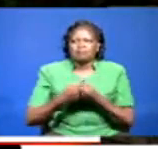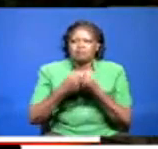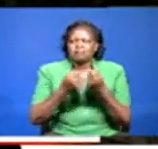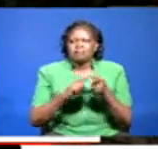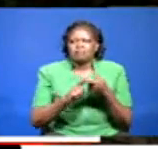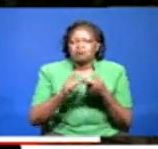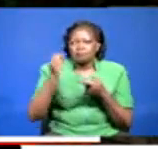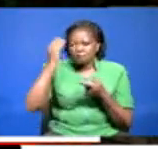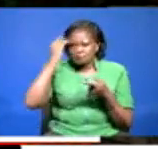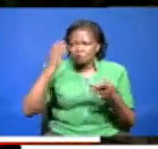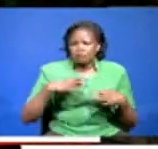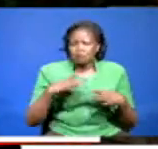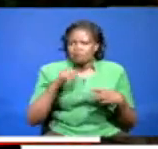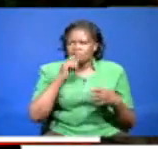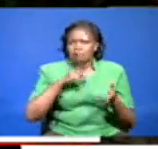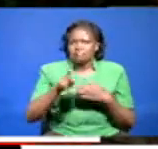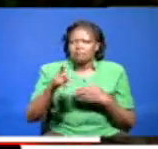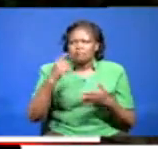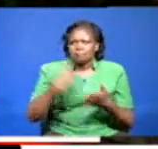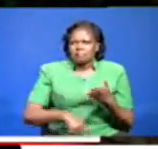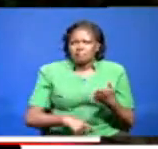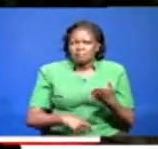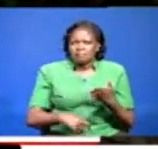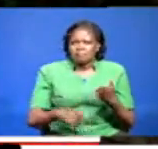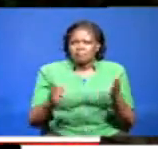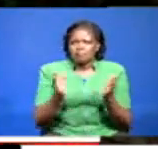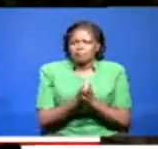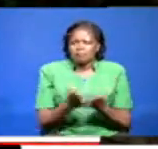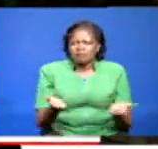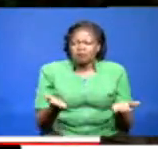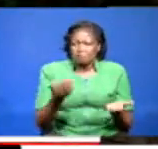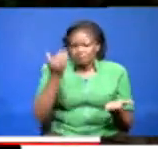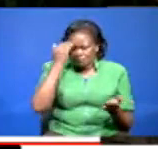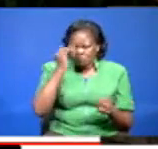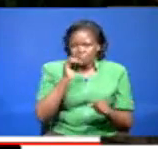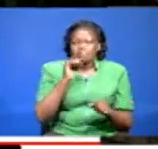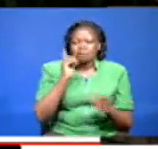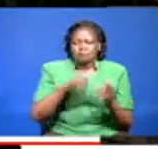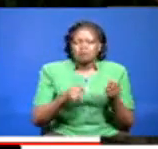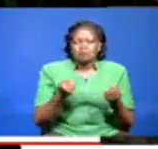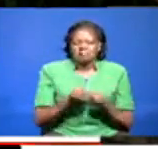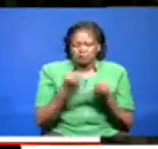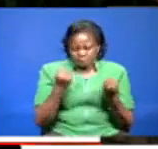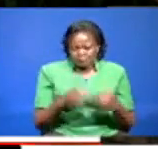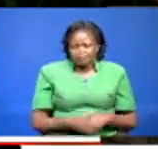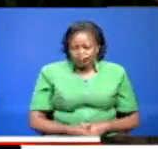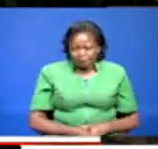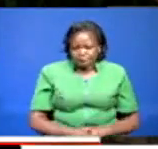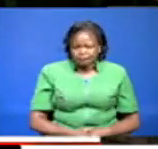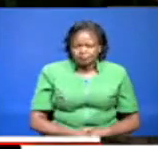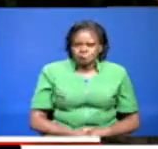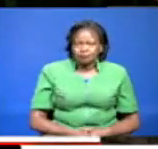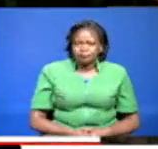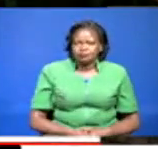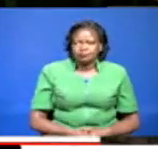identify the people who have not been paying taxes, the required taxes, and we know most of the games which has been paid by